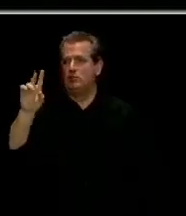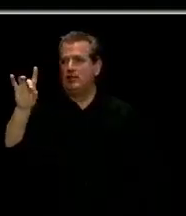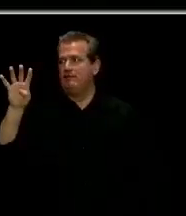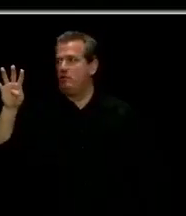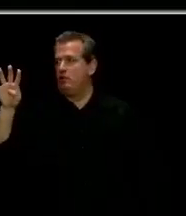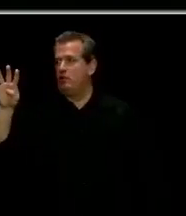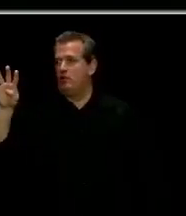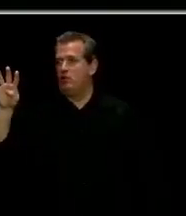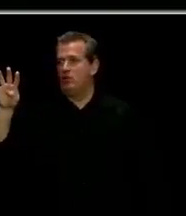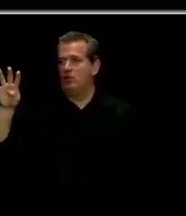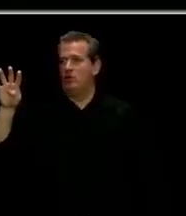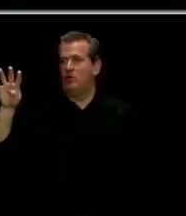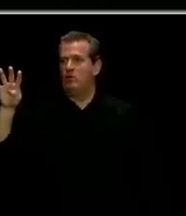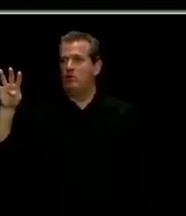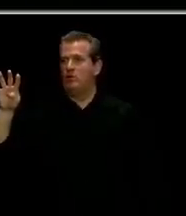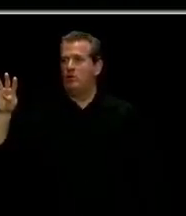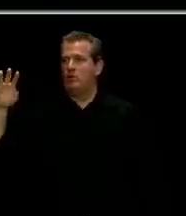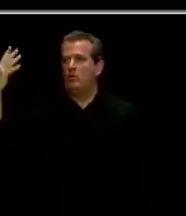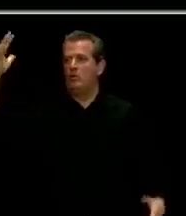7700284.